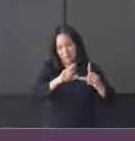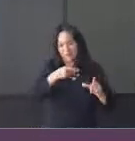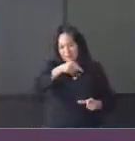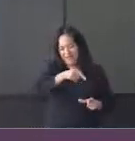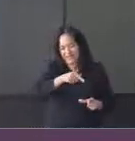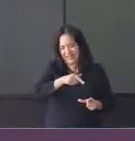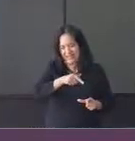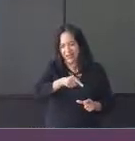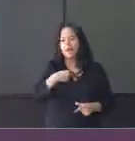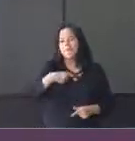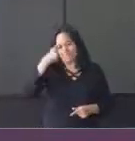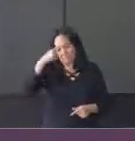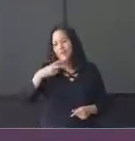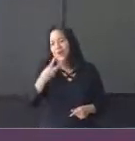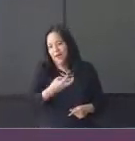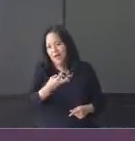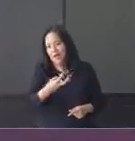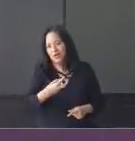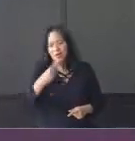card works